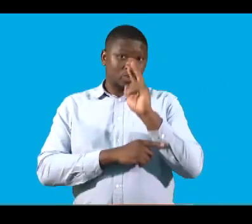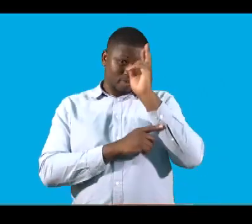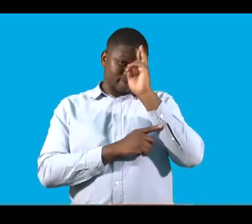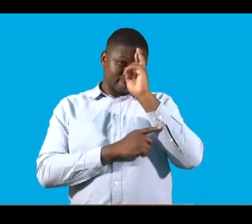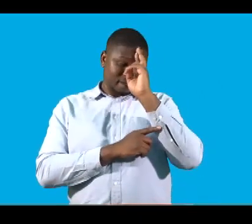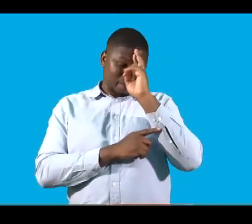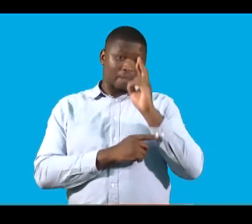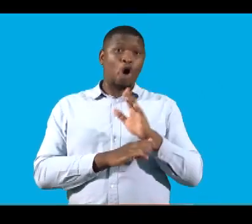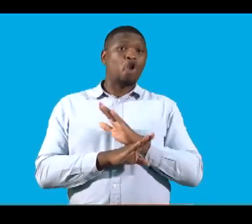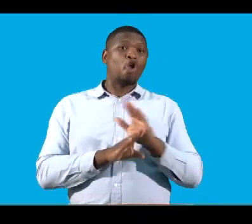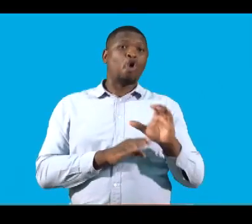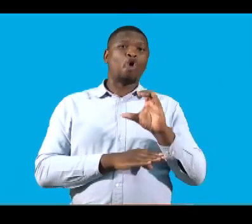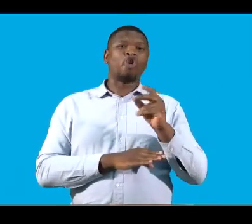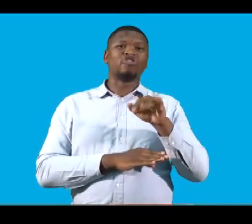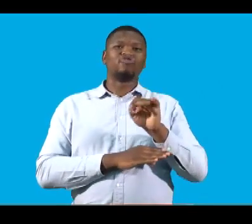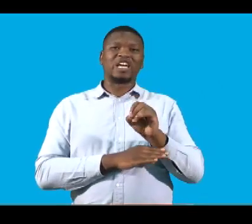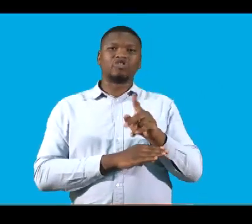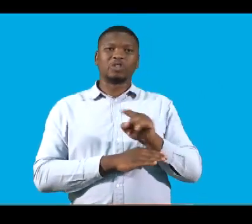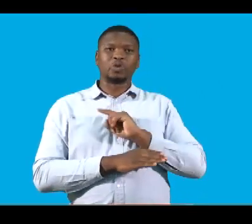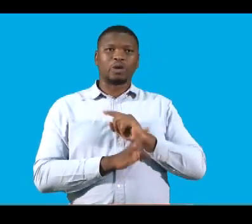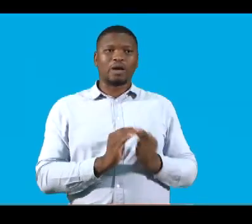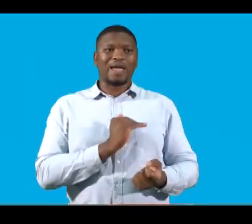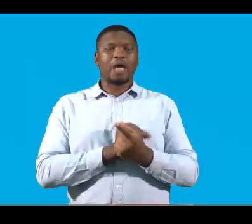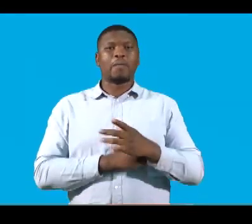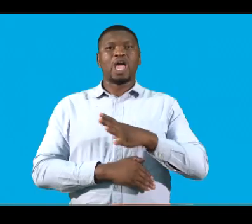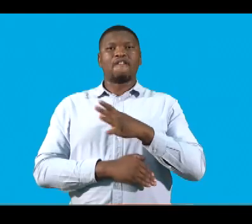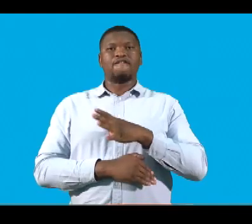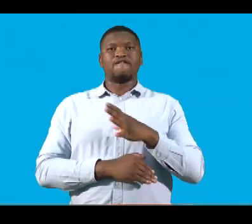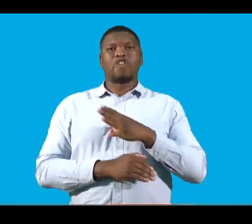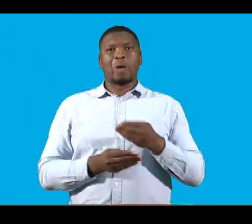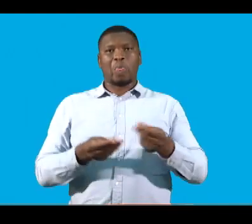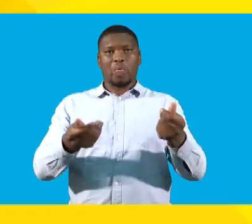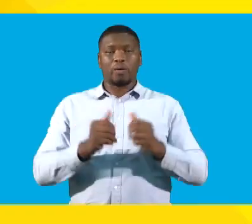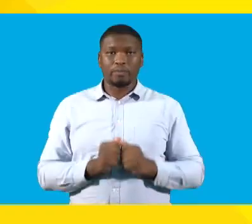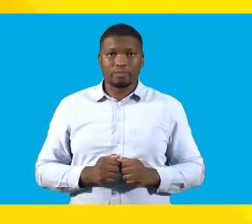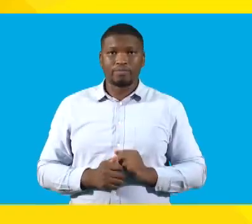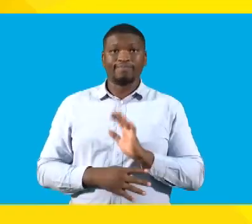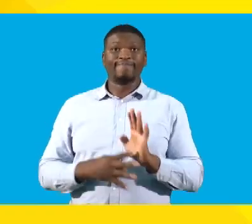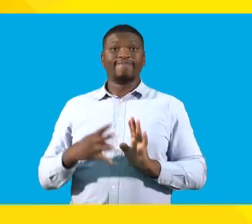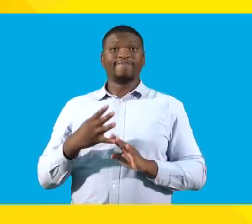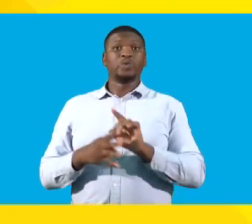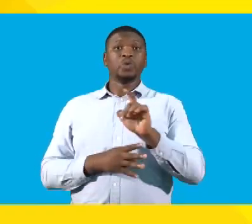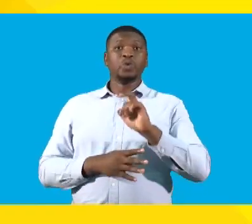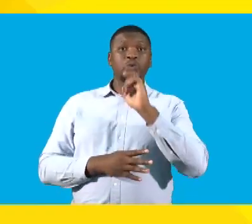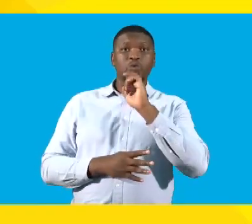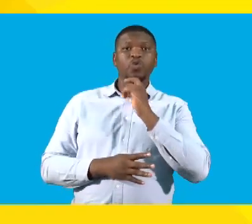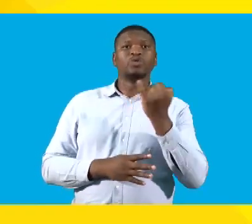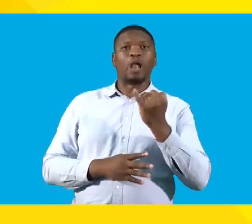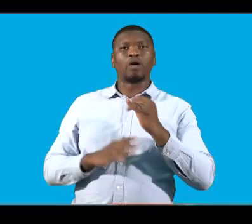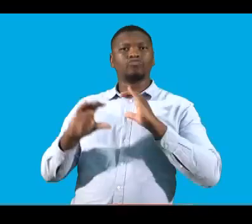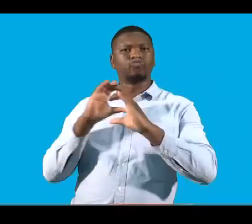or colloquialism. Also remember, no contractions, as that takes away of the formality of your